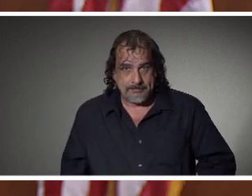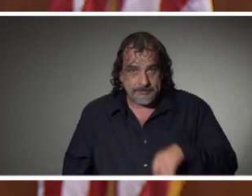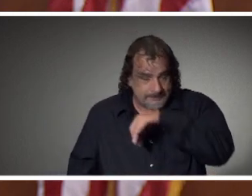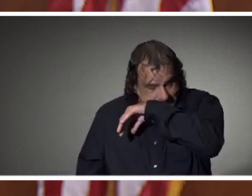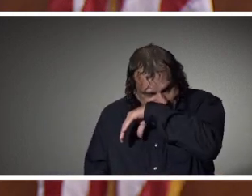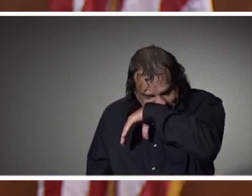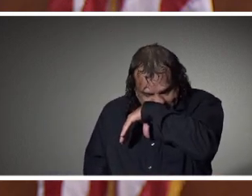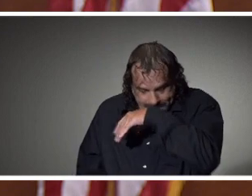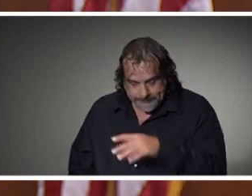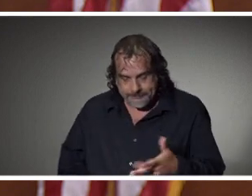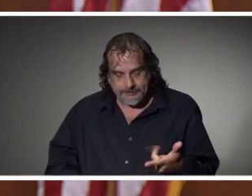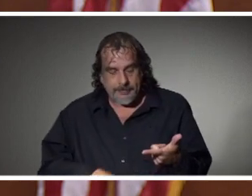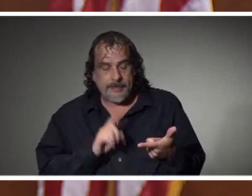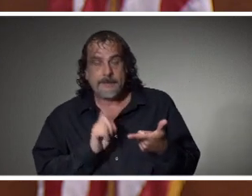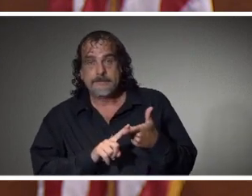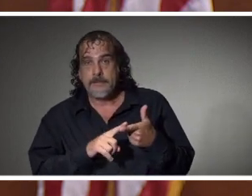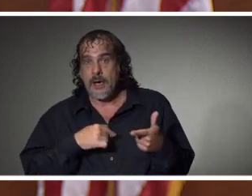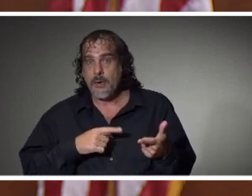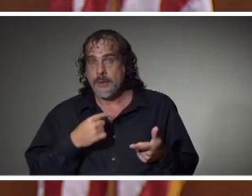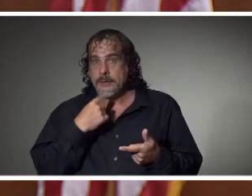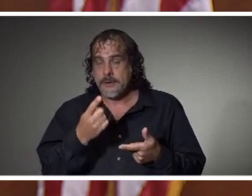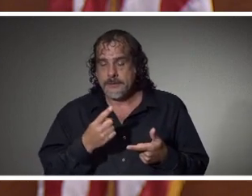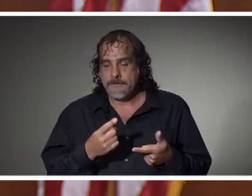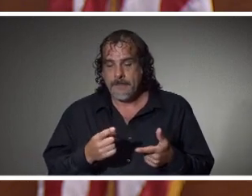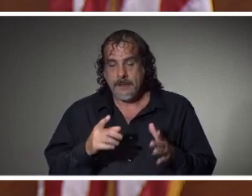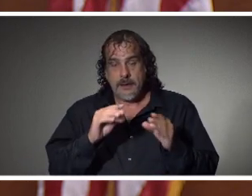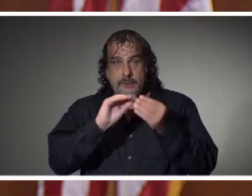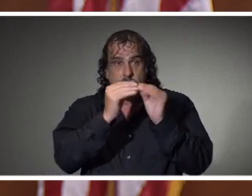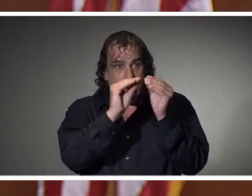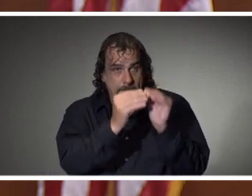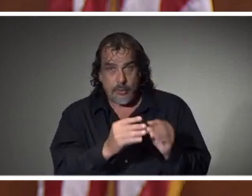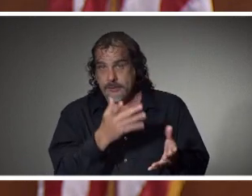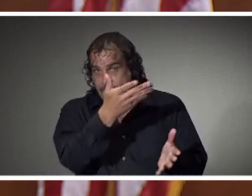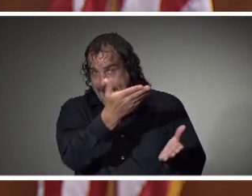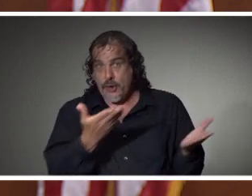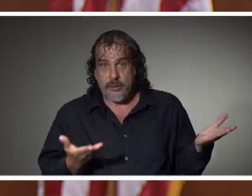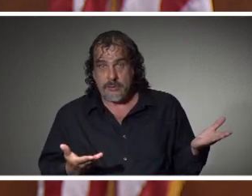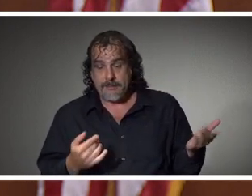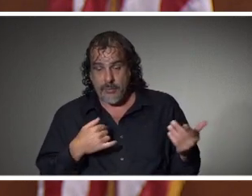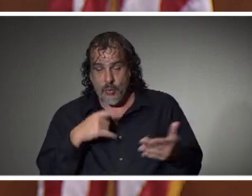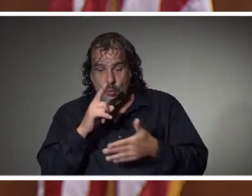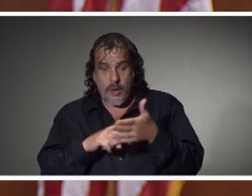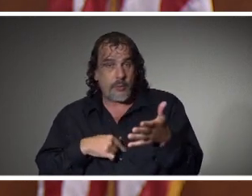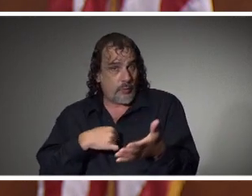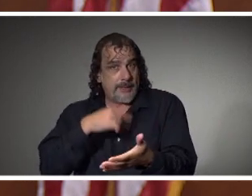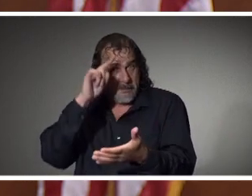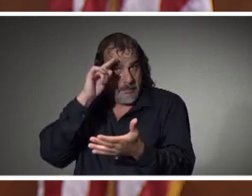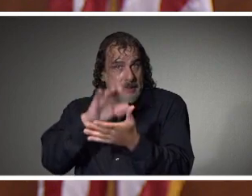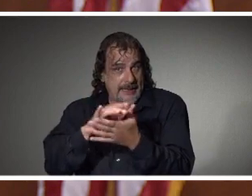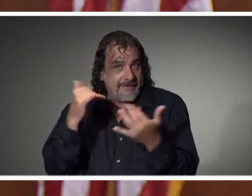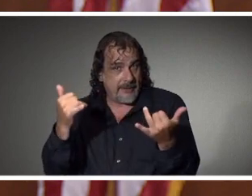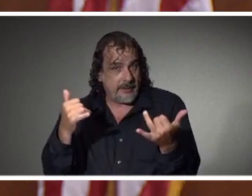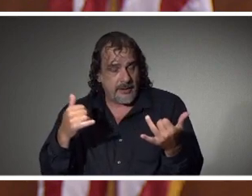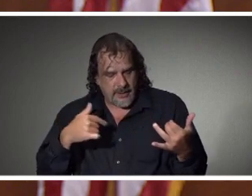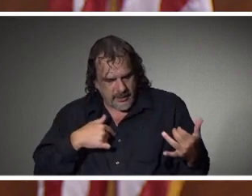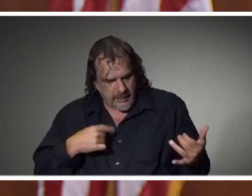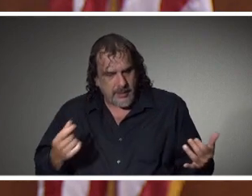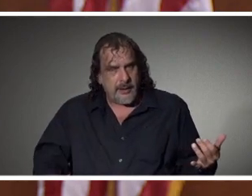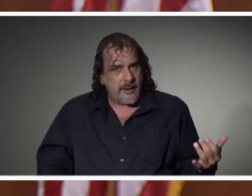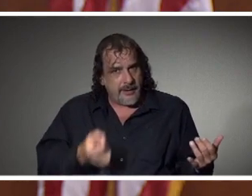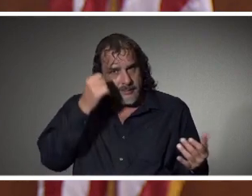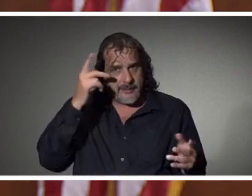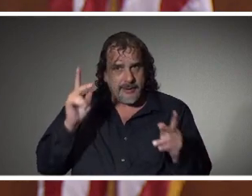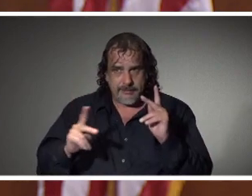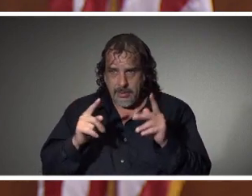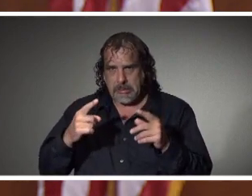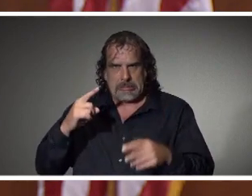thing I'll tell you is the data is the data, but what we believe at this time, and I understand if you're skeptical,